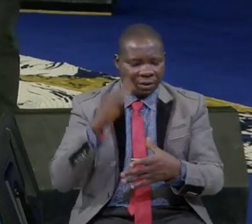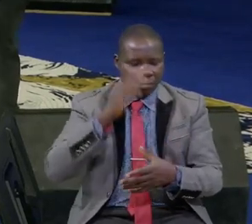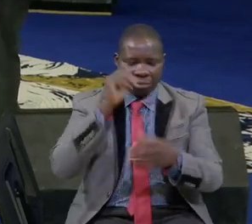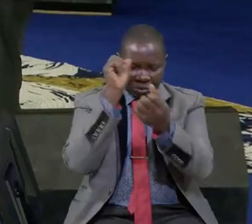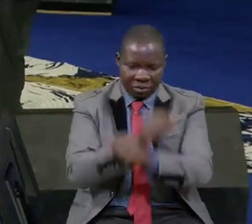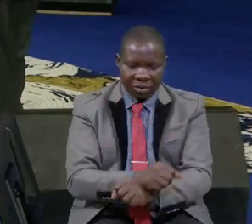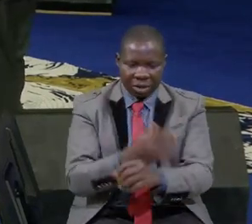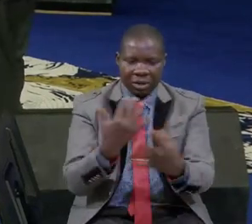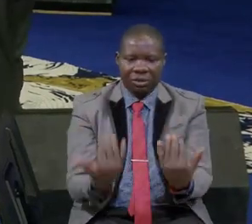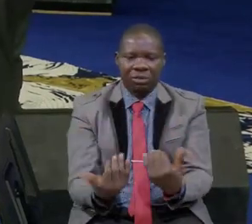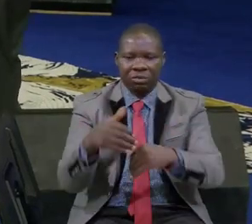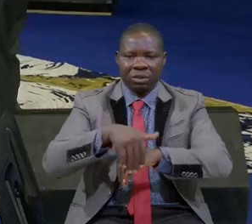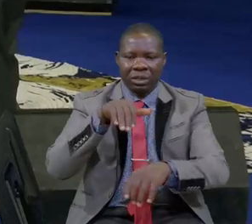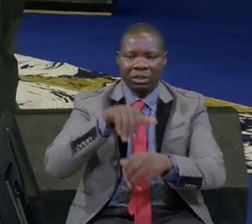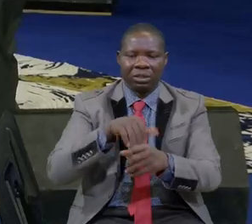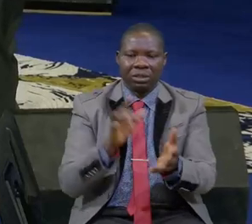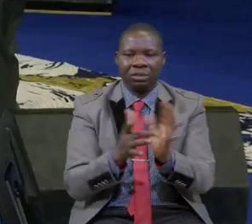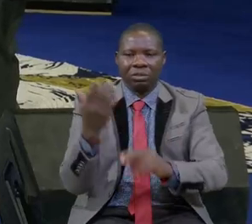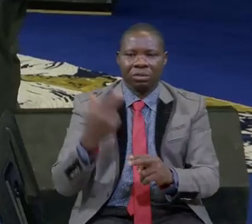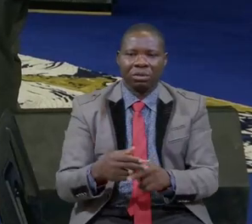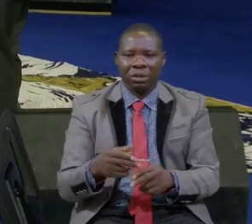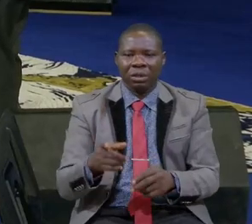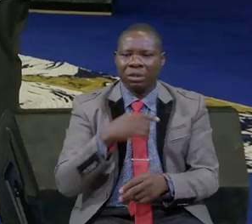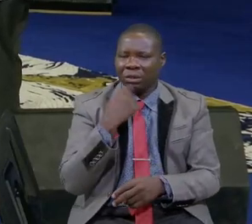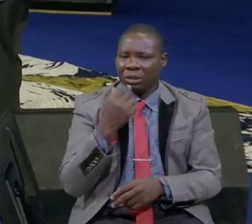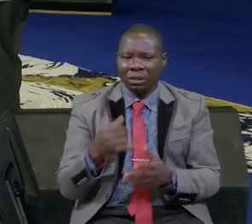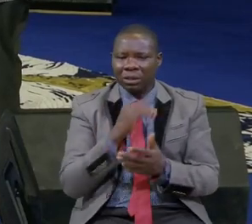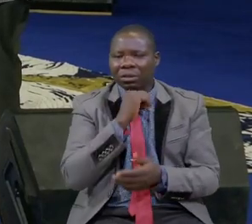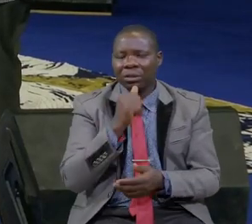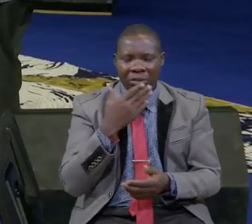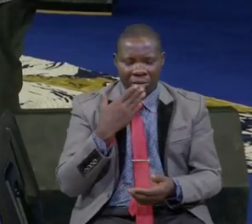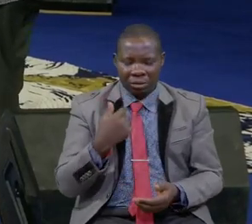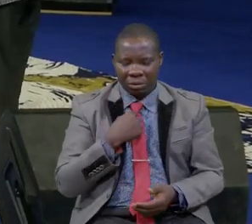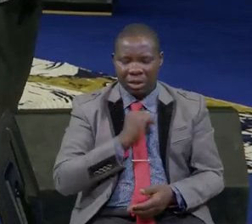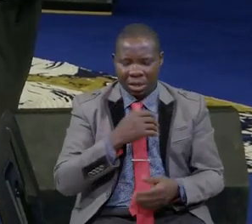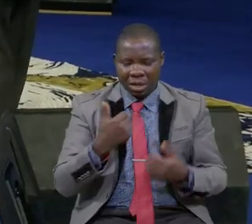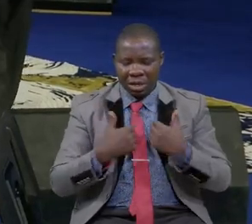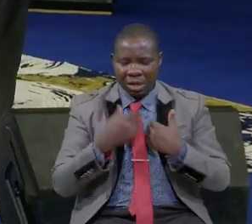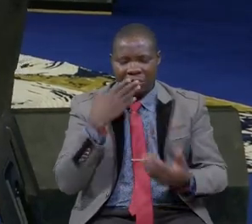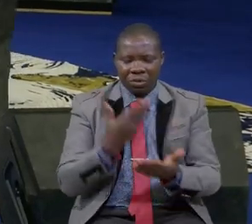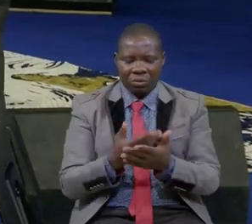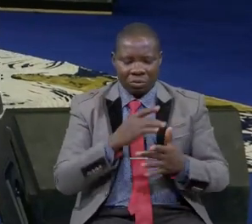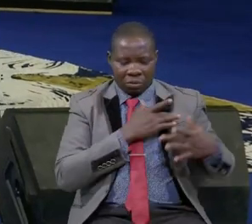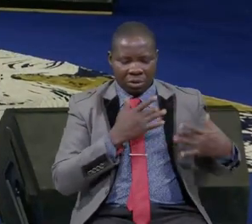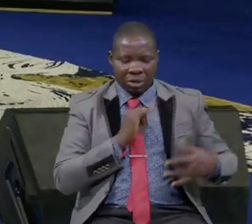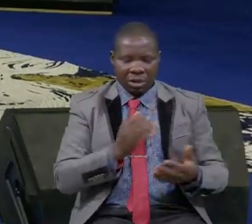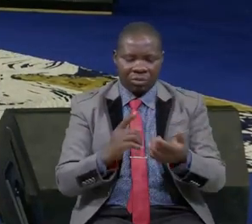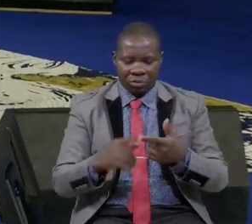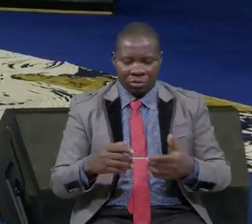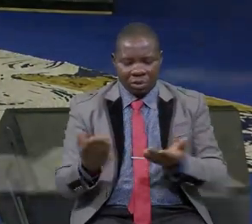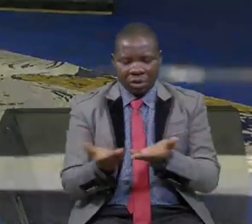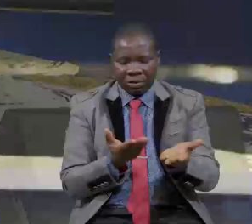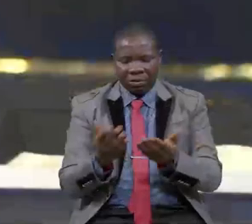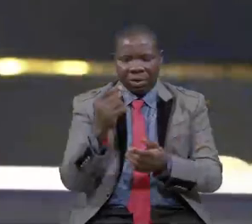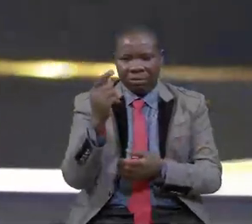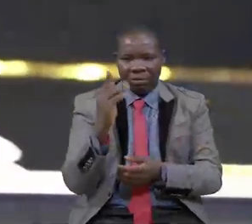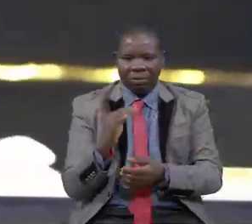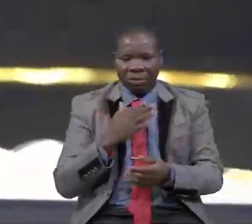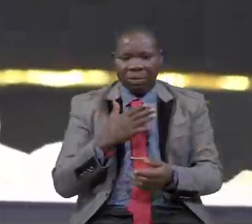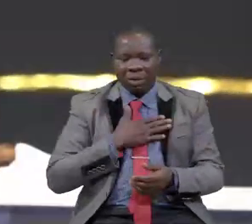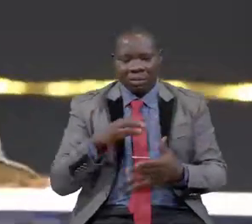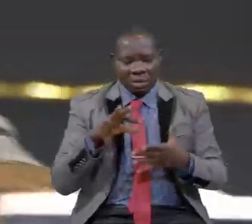won't say, it's not me. I have a good heart. I want to serve God. My flesh made me to do that.